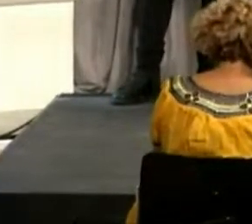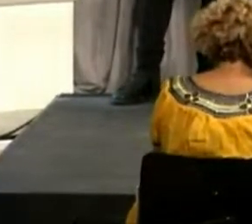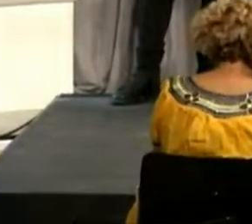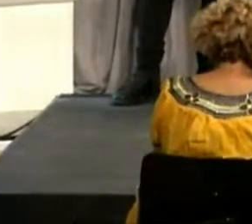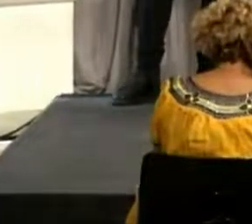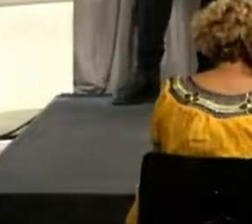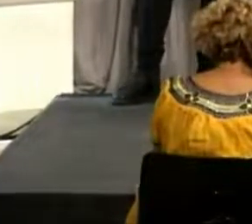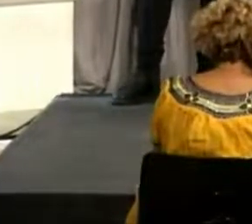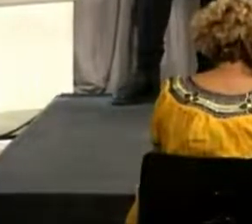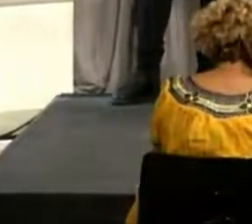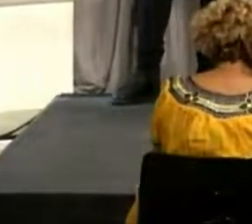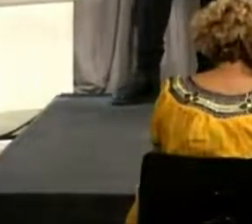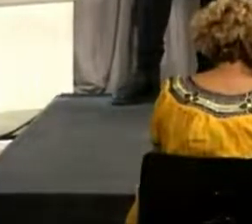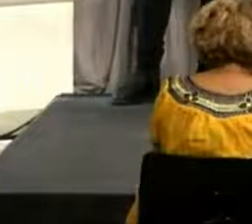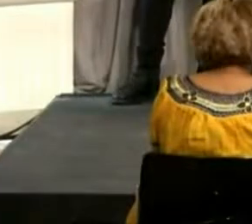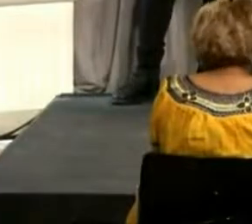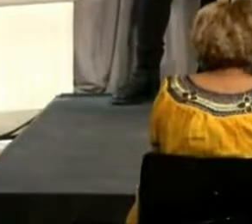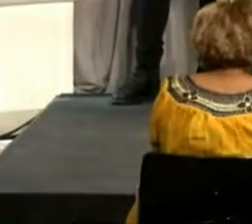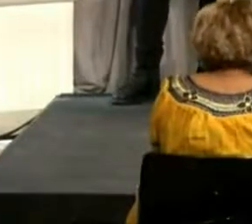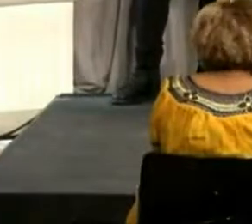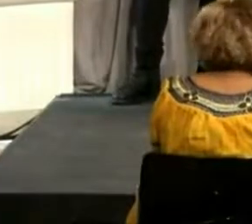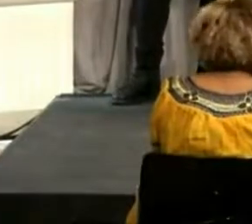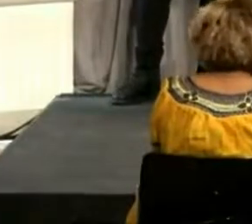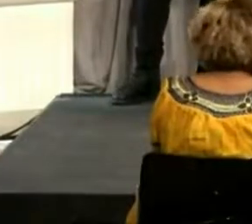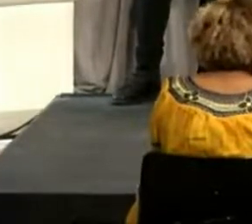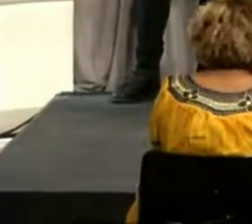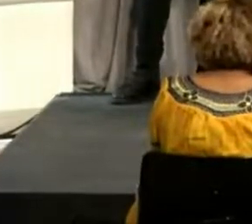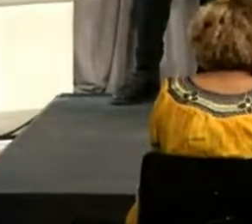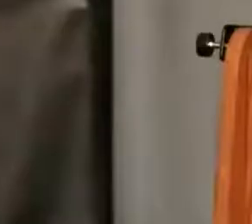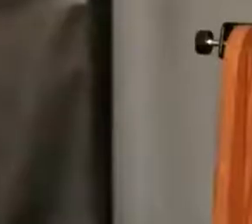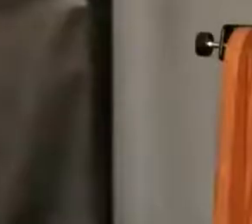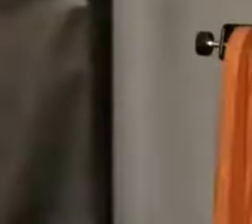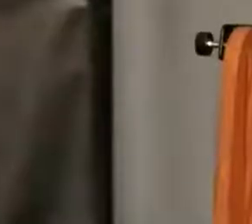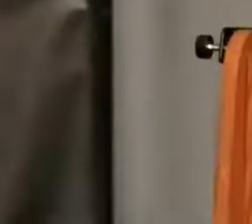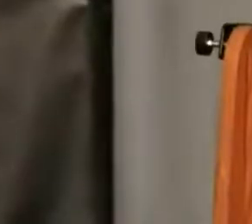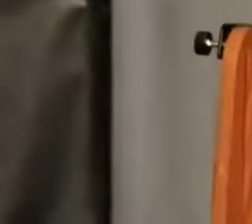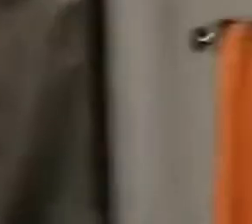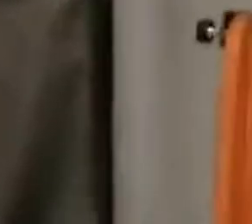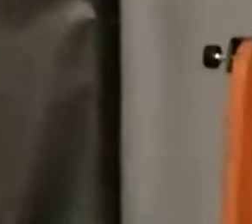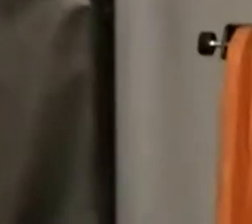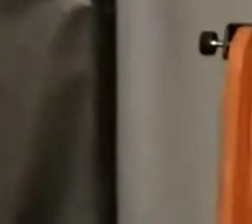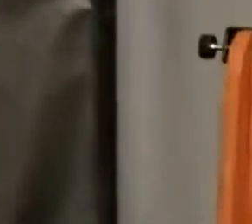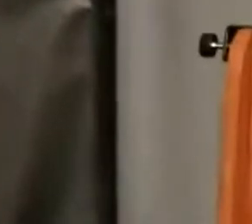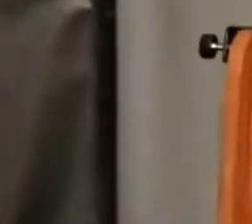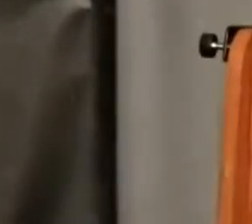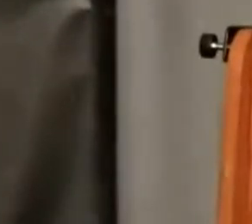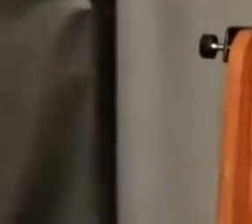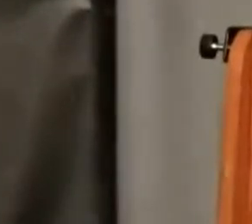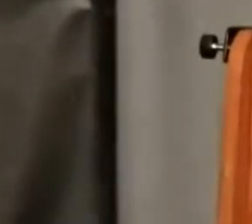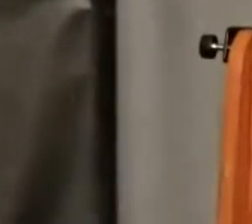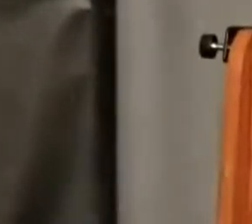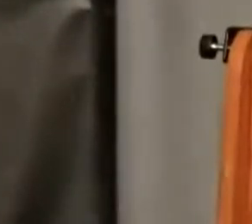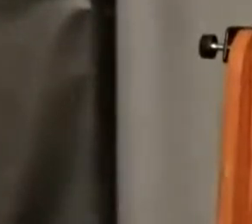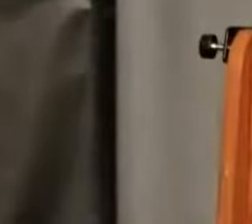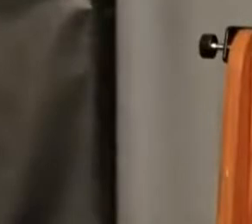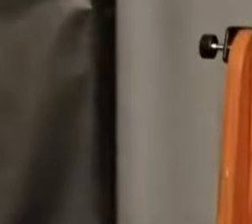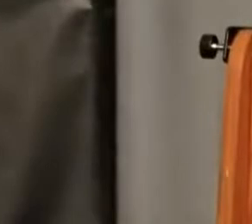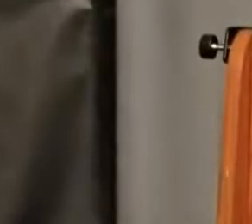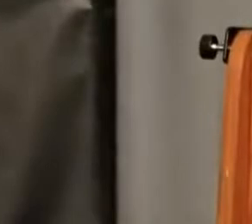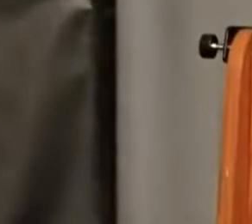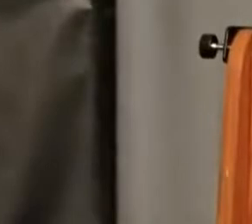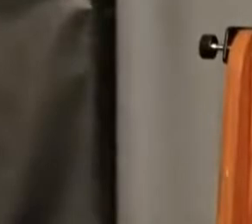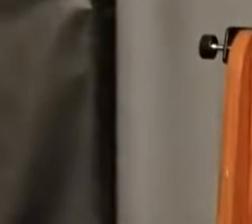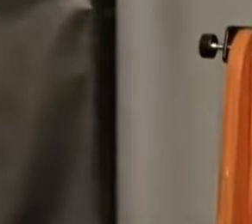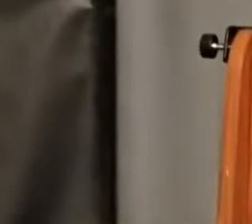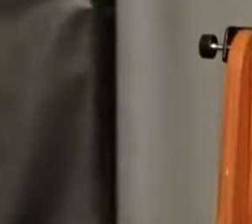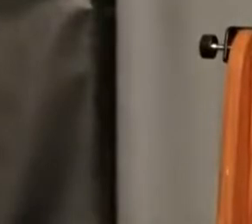instrumentalist. And his feature is this very, very special flute called